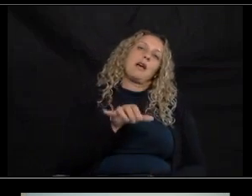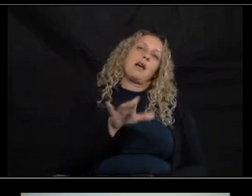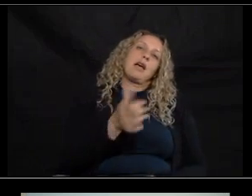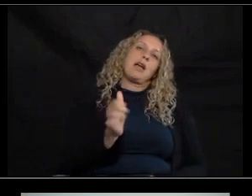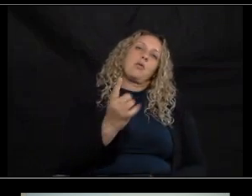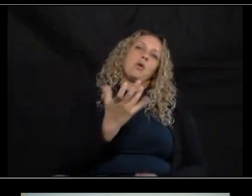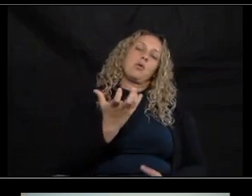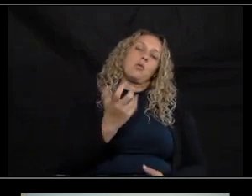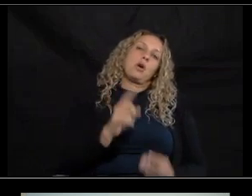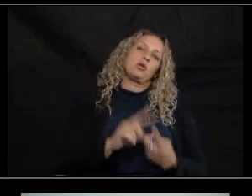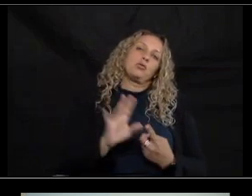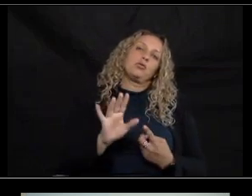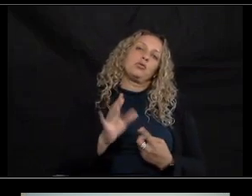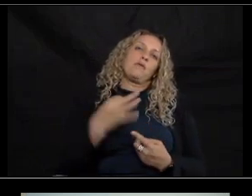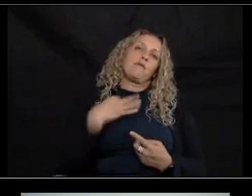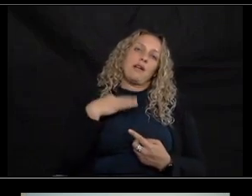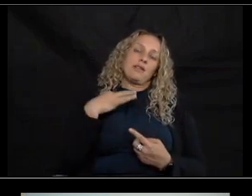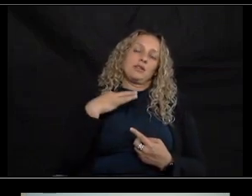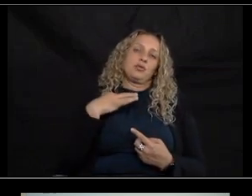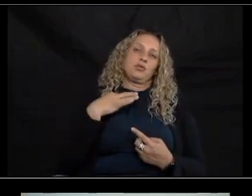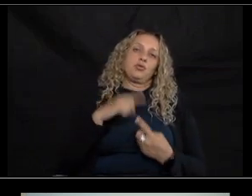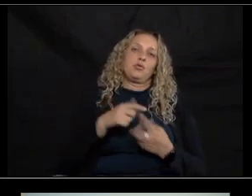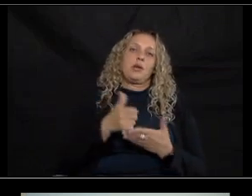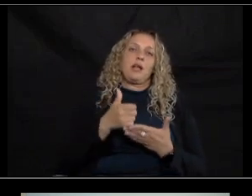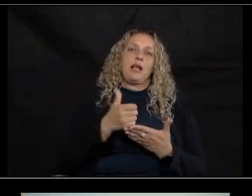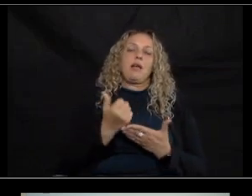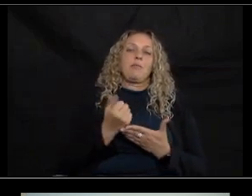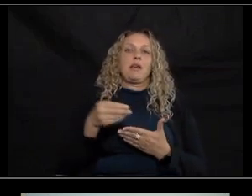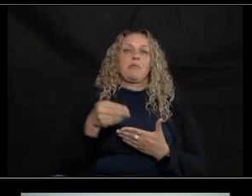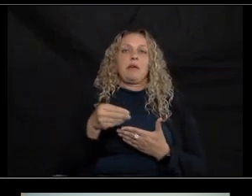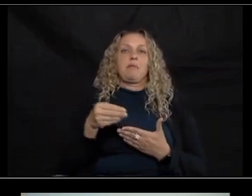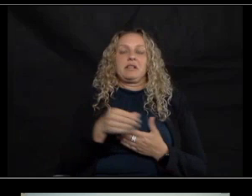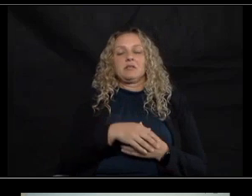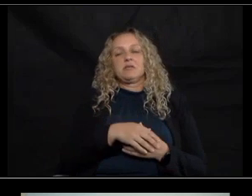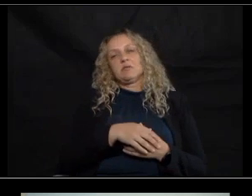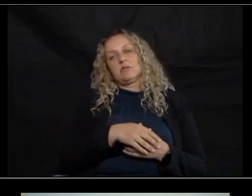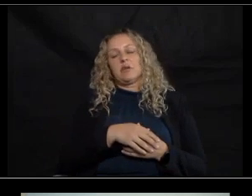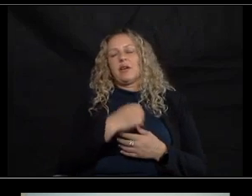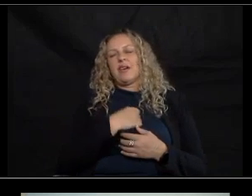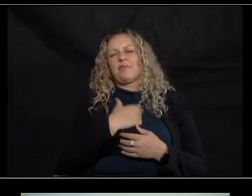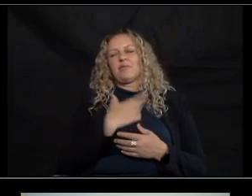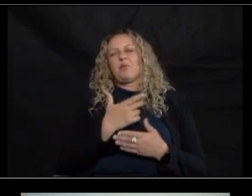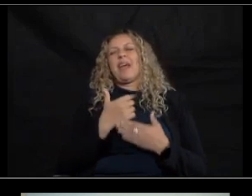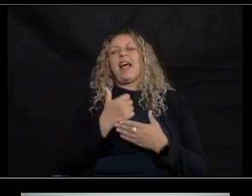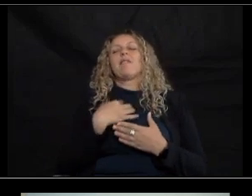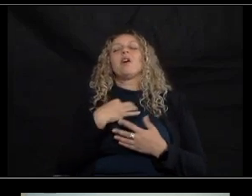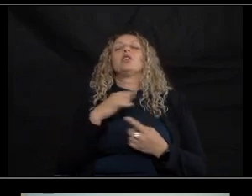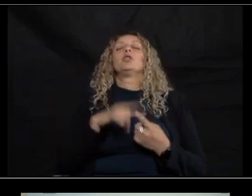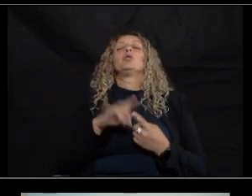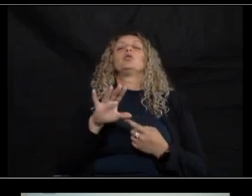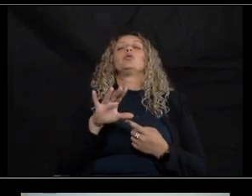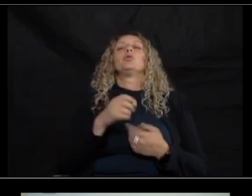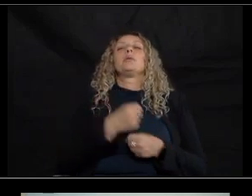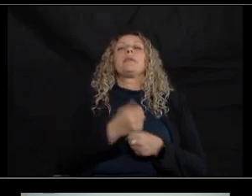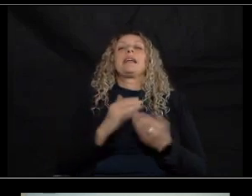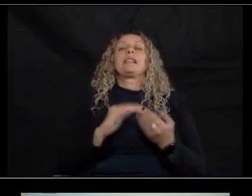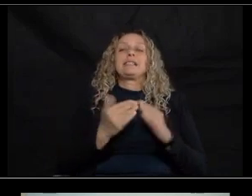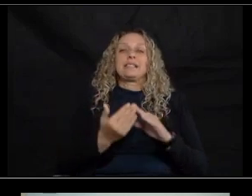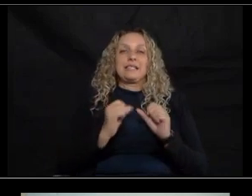anyone who would like to volunteer to help make payments, help volunteer to make the